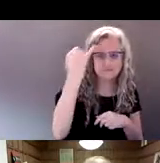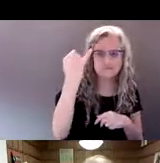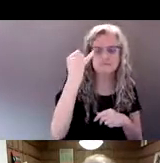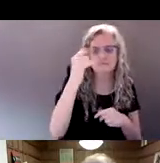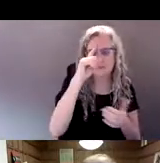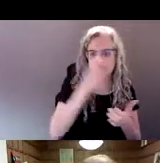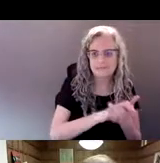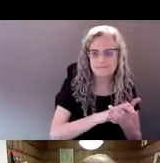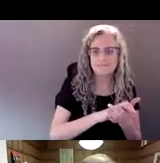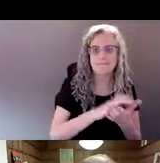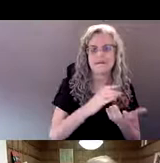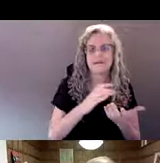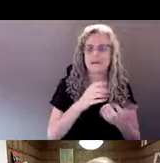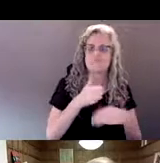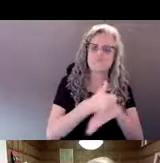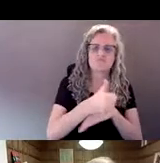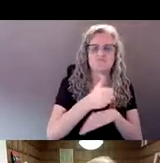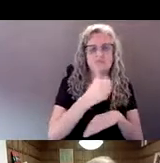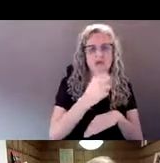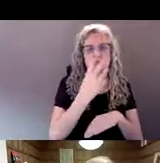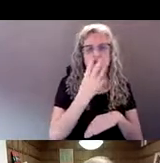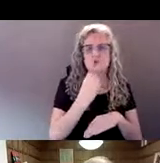responsibility for immigration and civil rights.